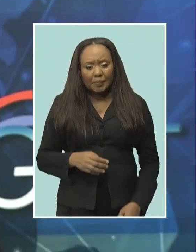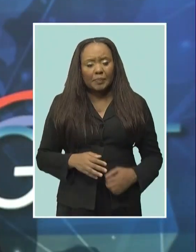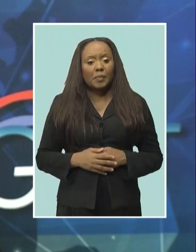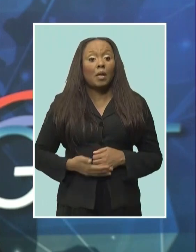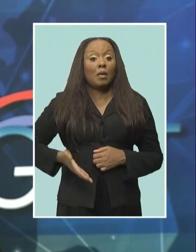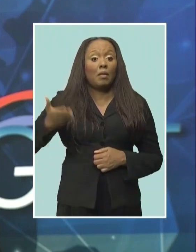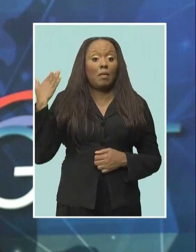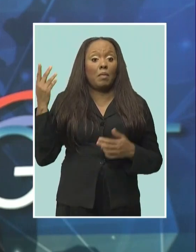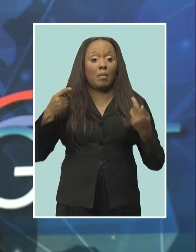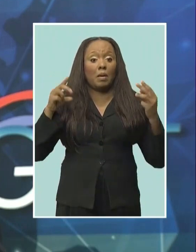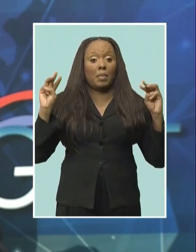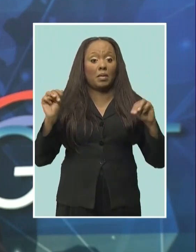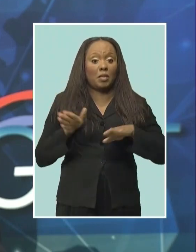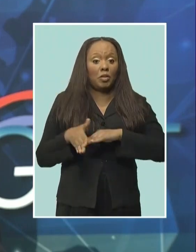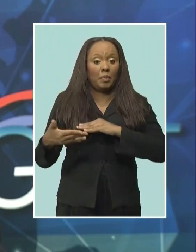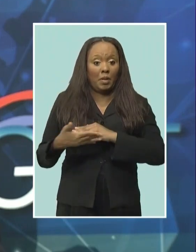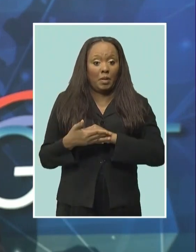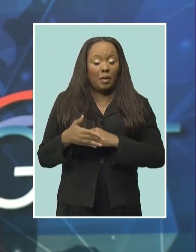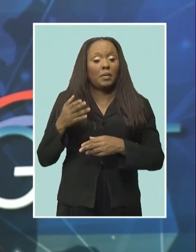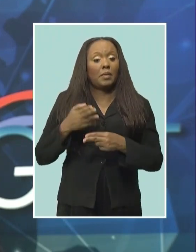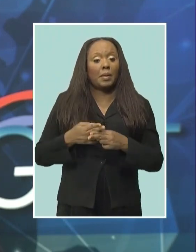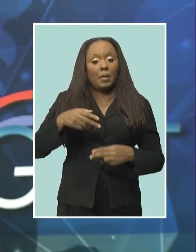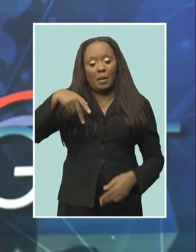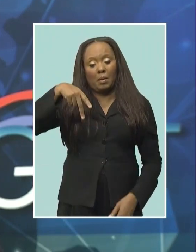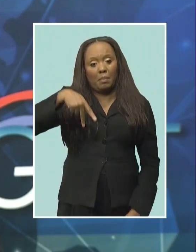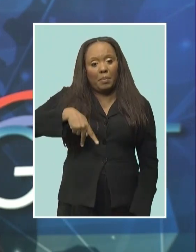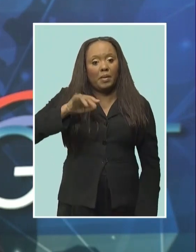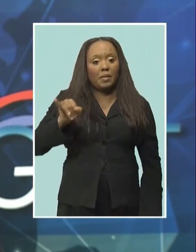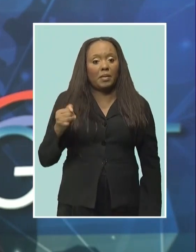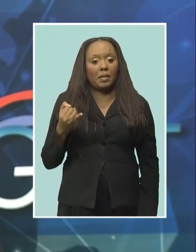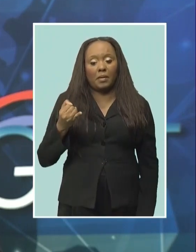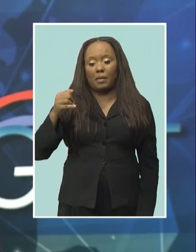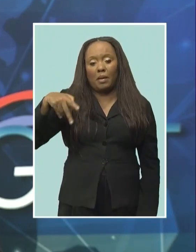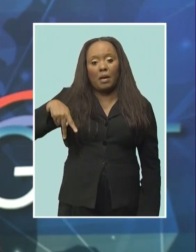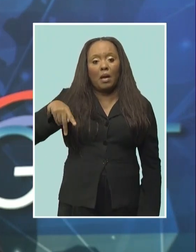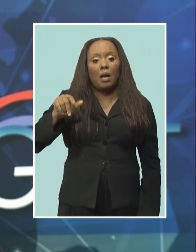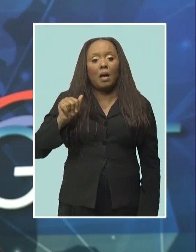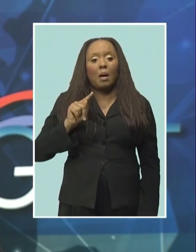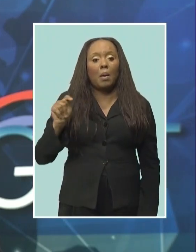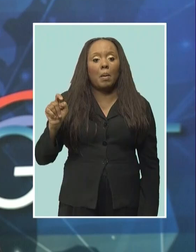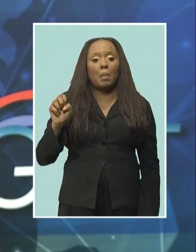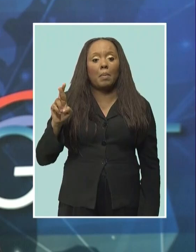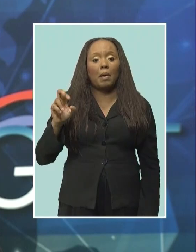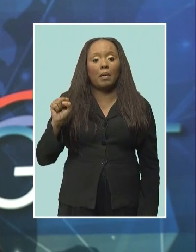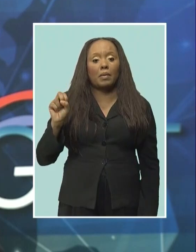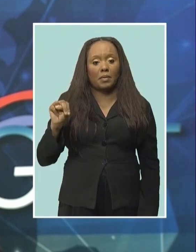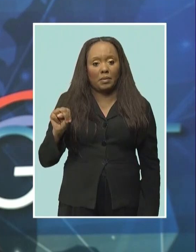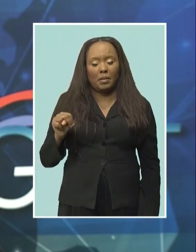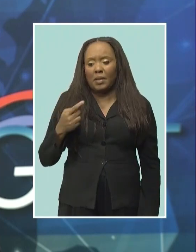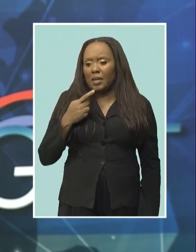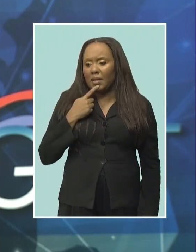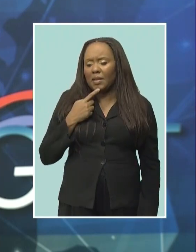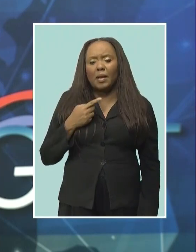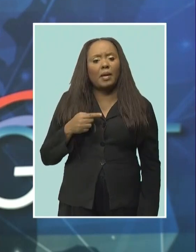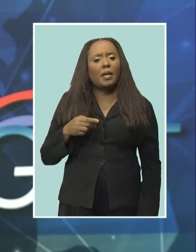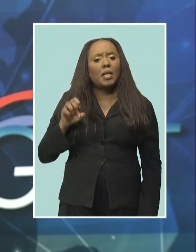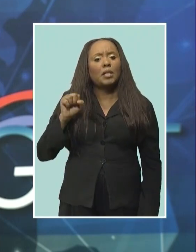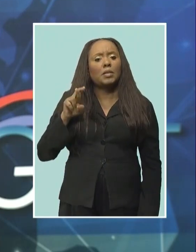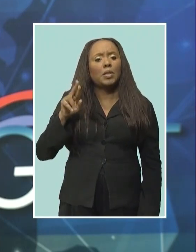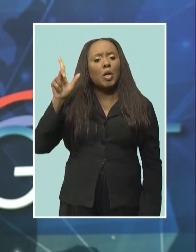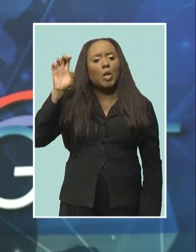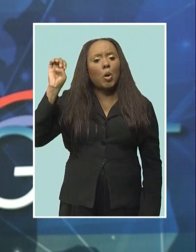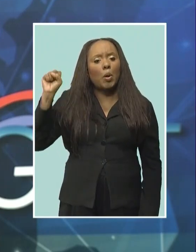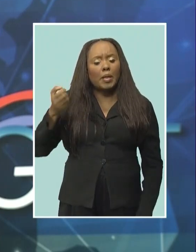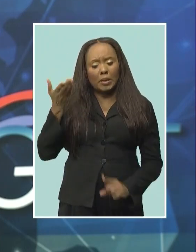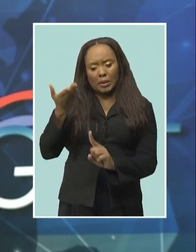of Jamaica, P.J. Patterson, has also paid tribute to Sir Lloyd. He says the former leader was destined for greatness as a scholar